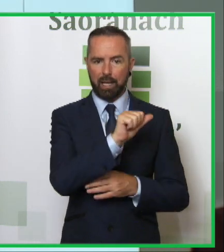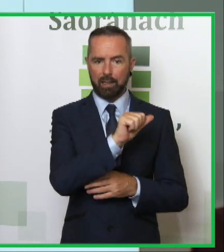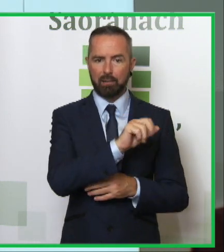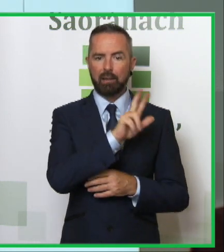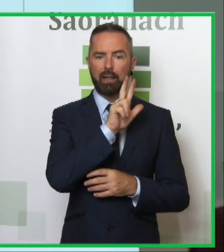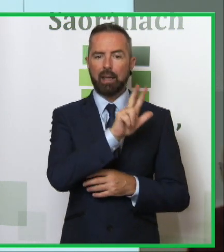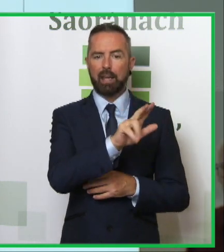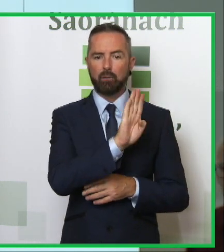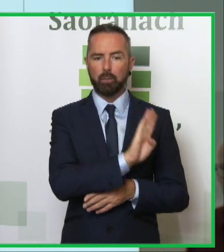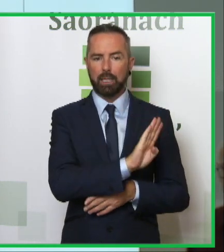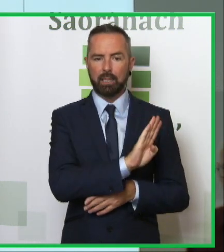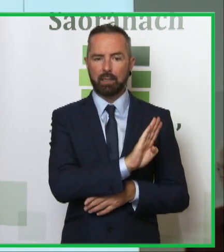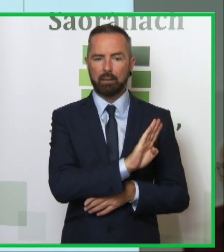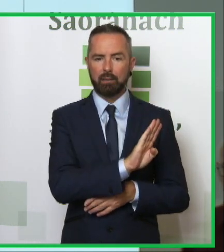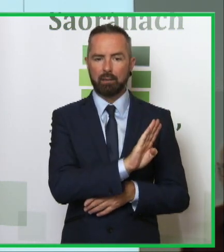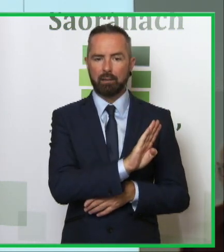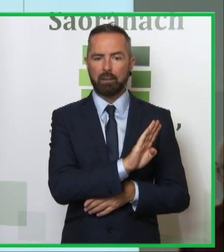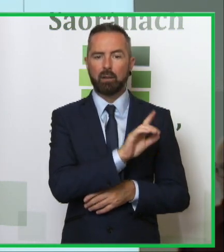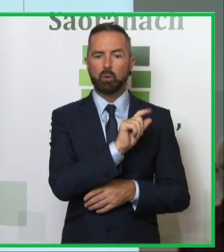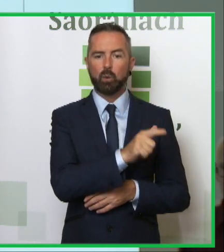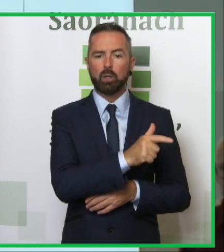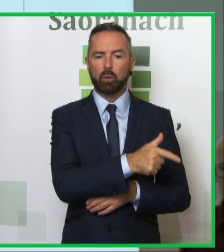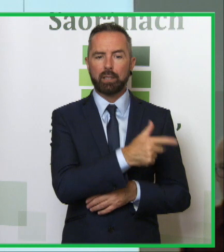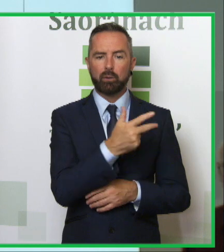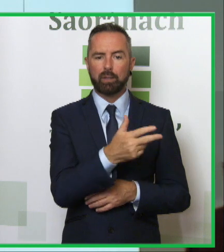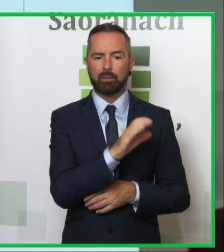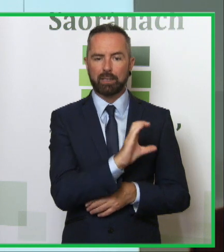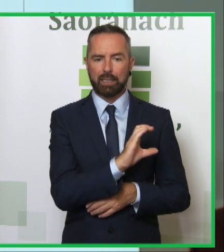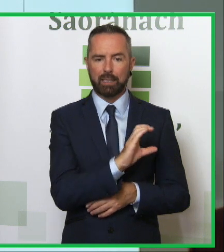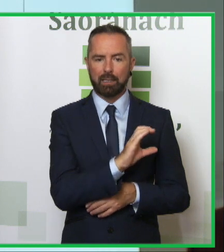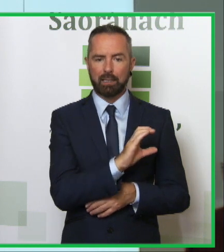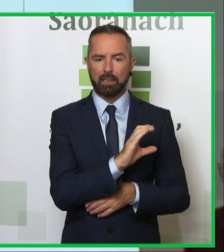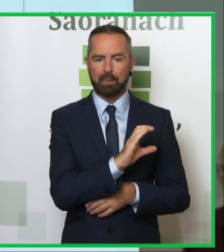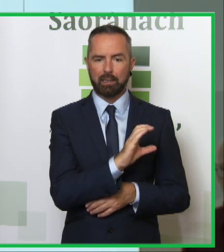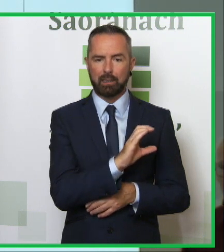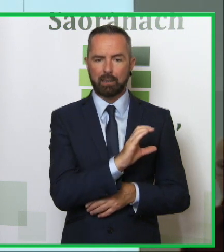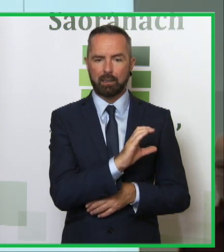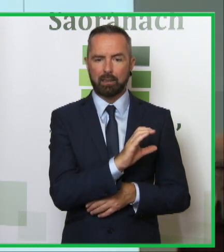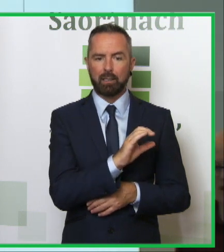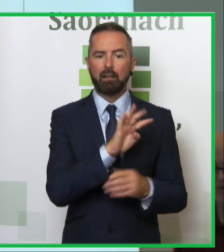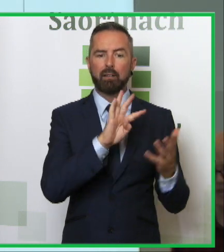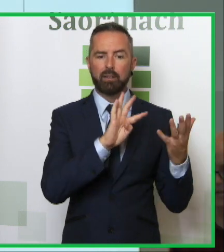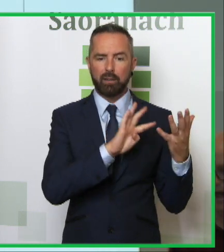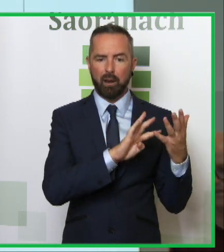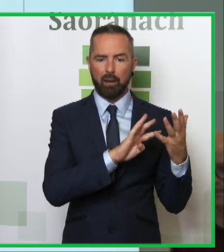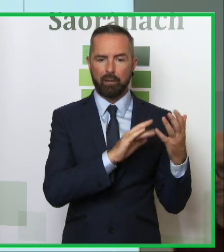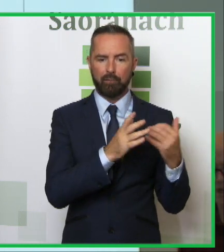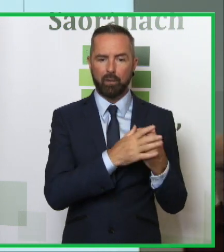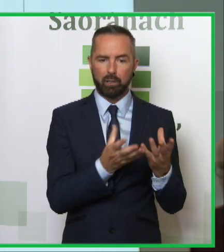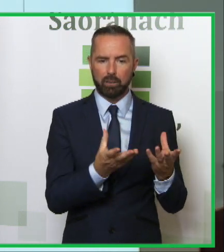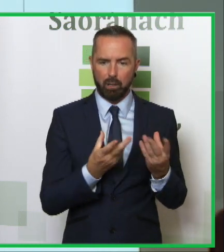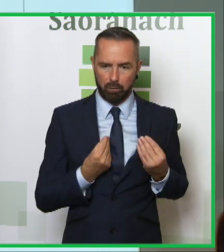8 for option B, health diversion, 23 for option C, comprehensive health led, 9 for option